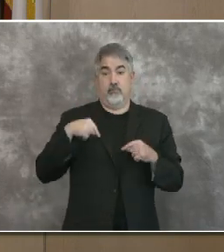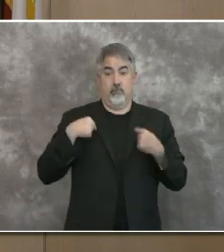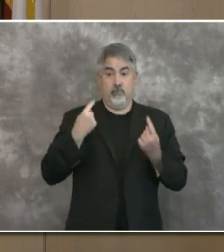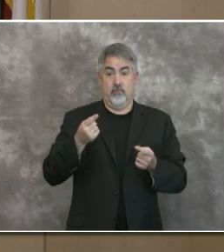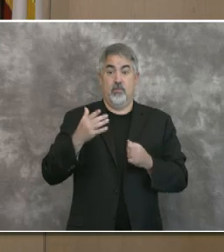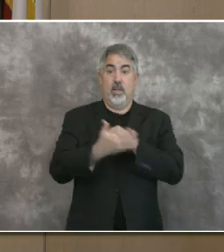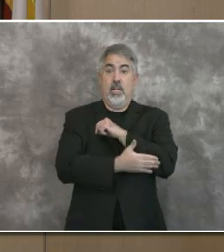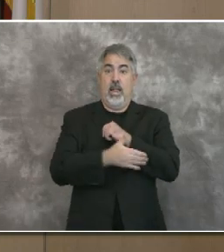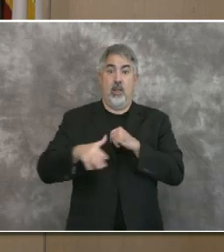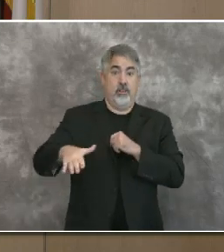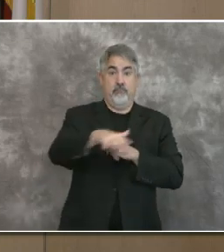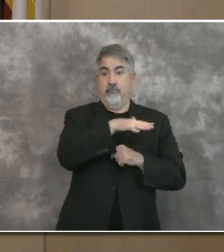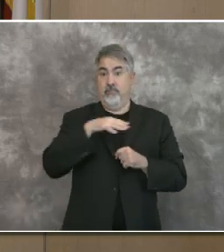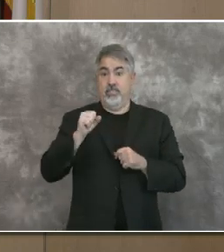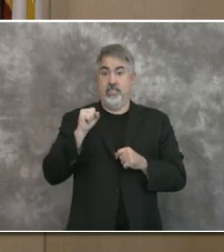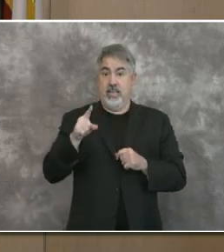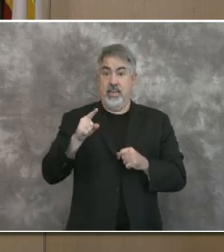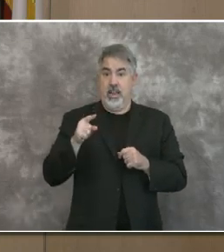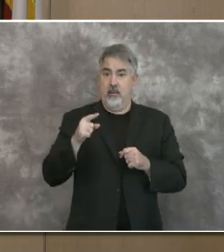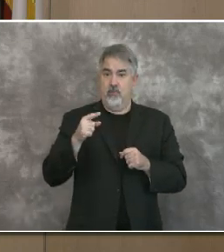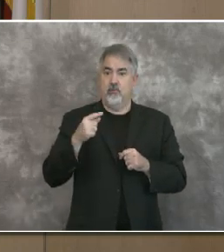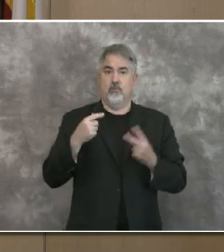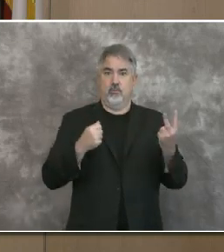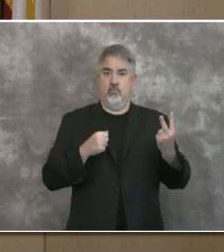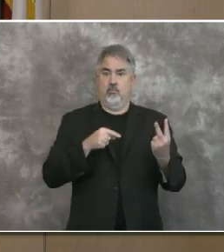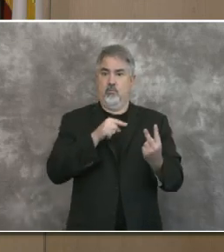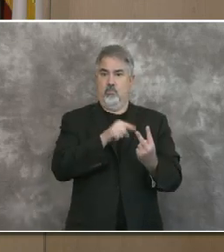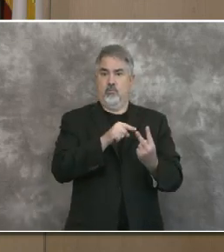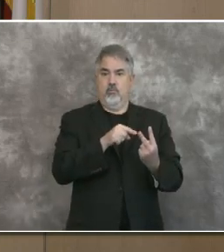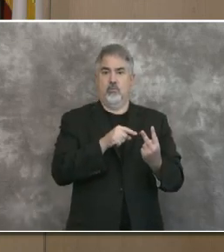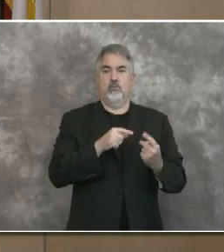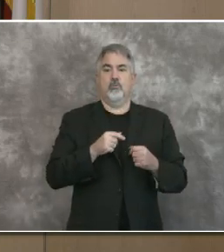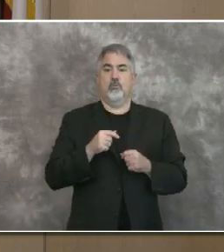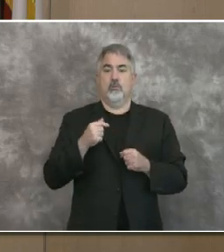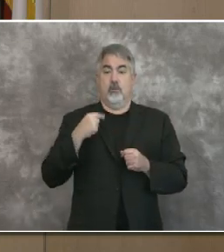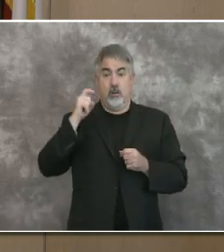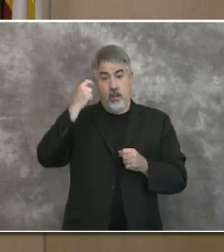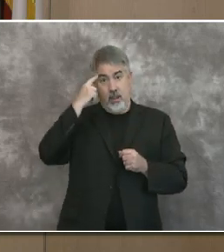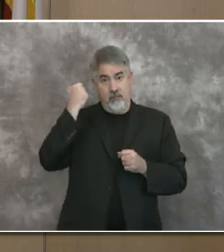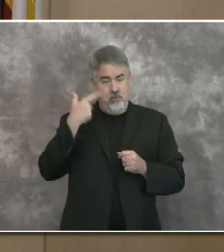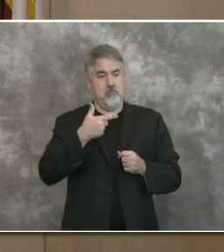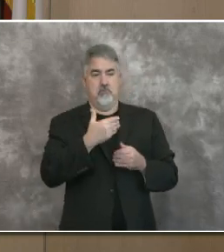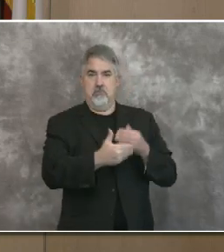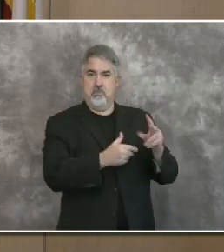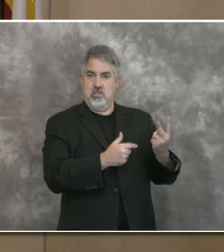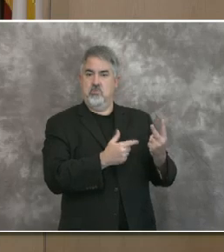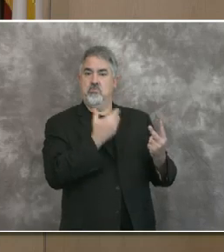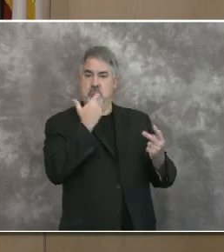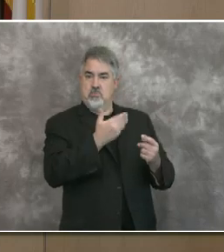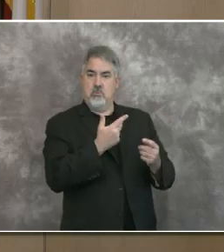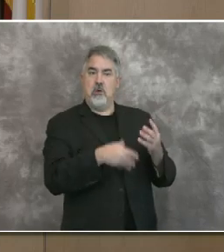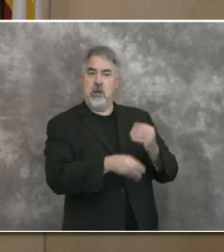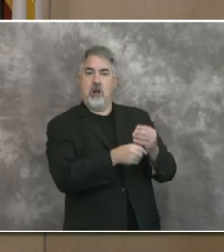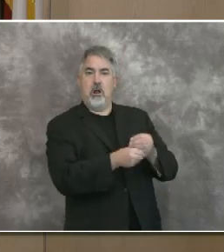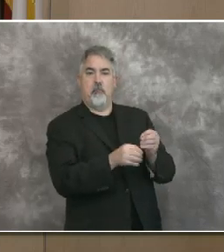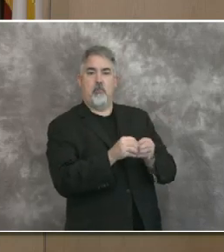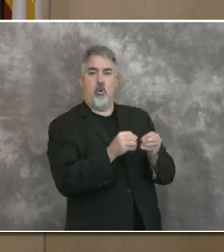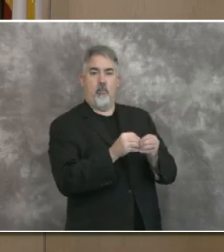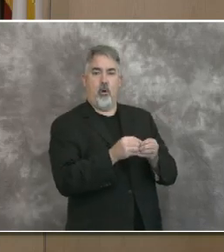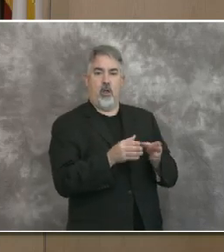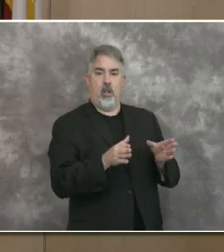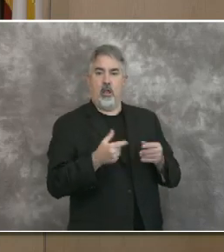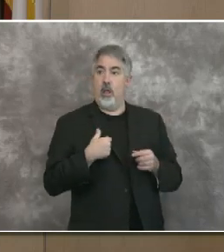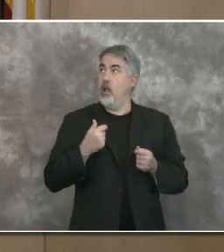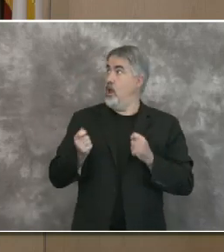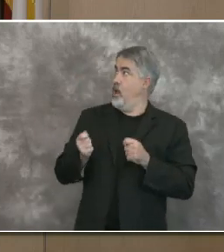rest of the state. Today, the governor announced a few additional statewide modifications, which were reviewed by